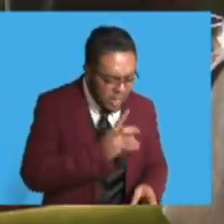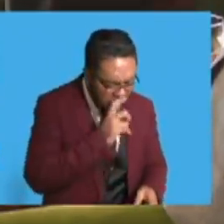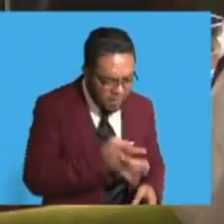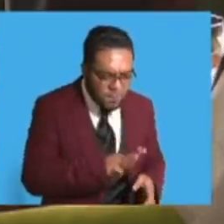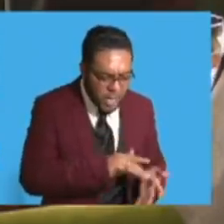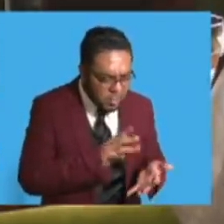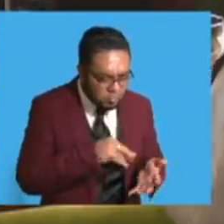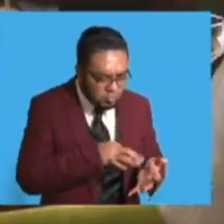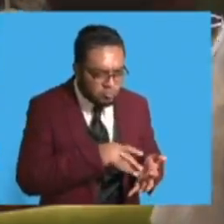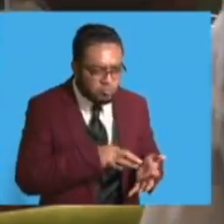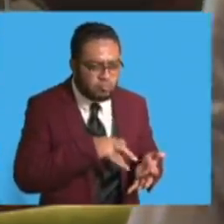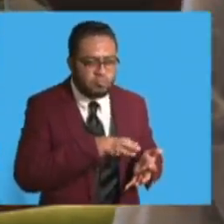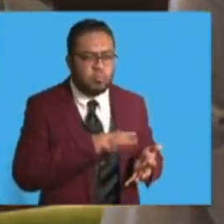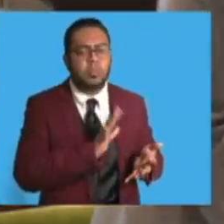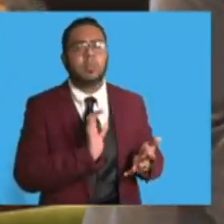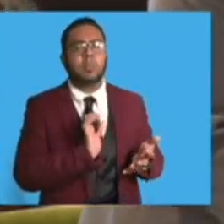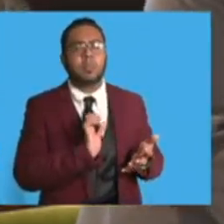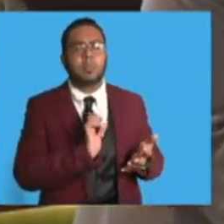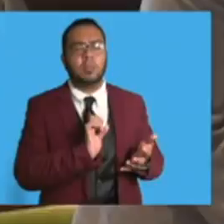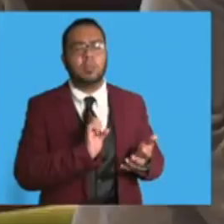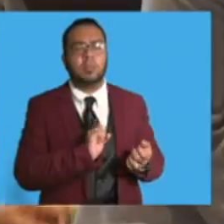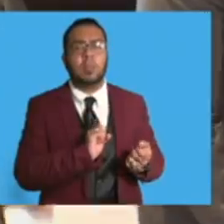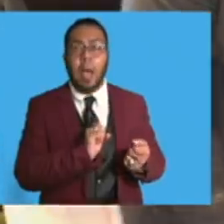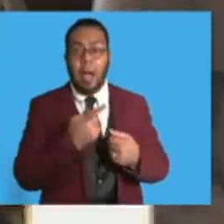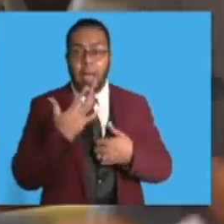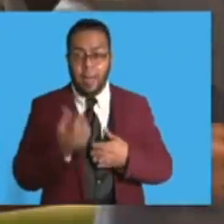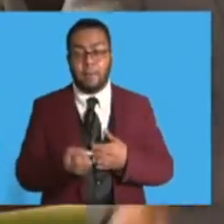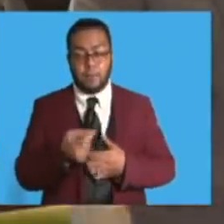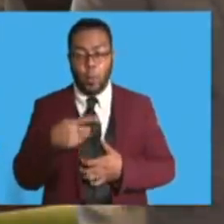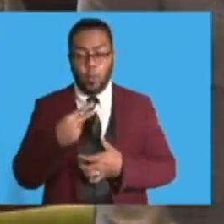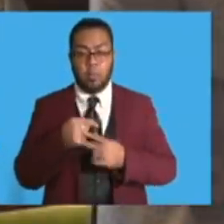script, I have with me here, Madam Speaker,